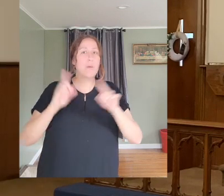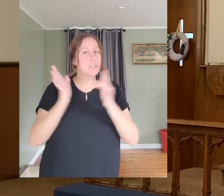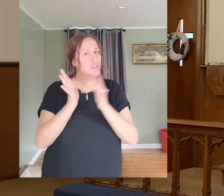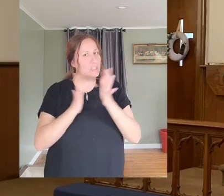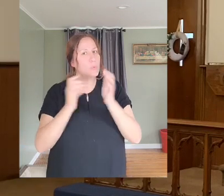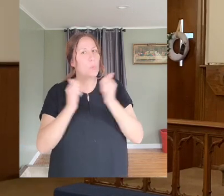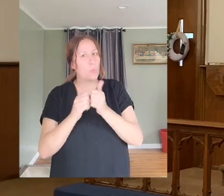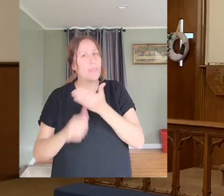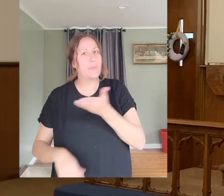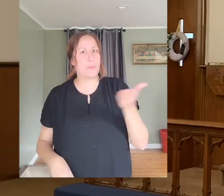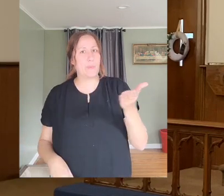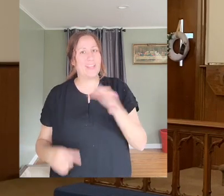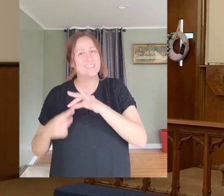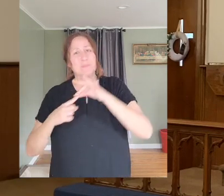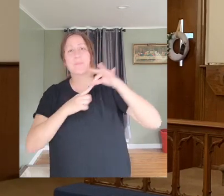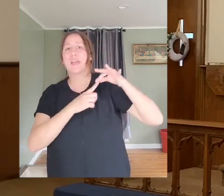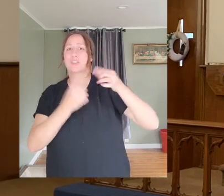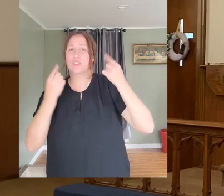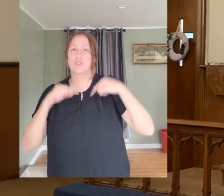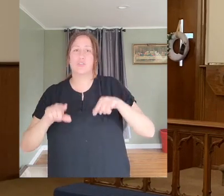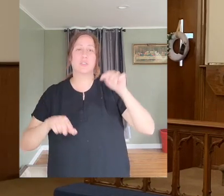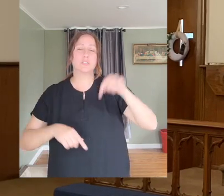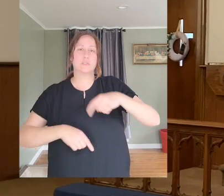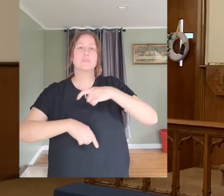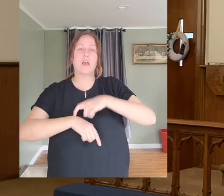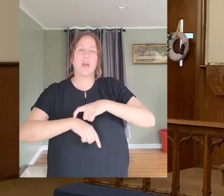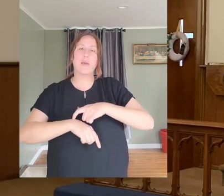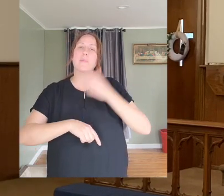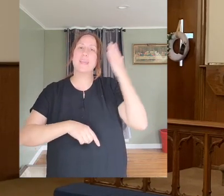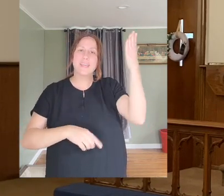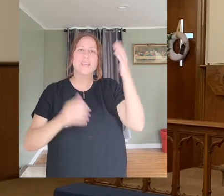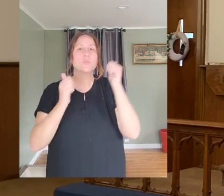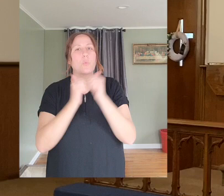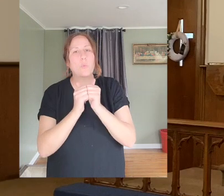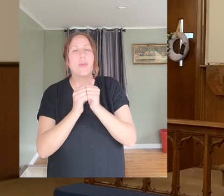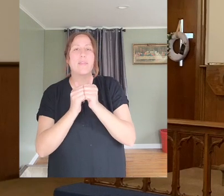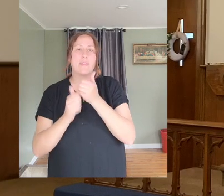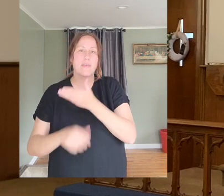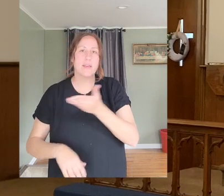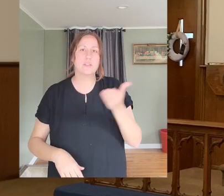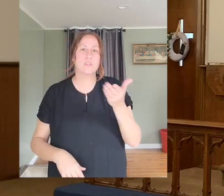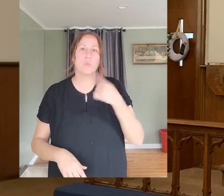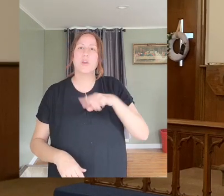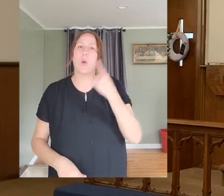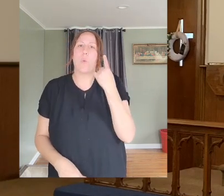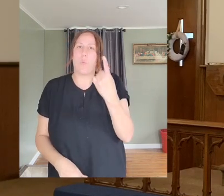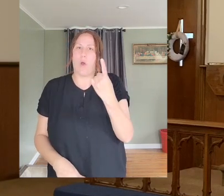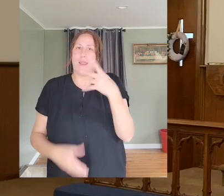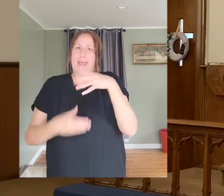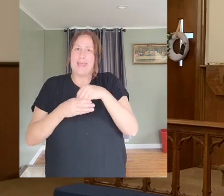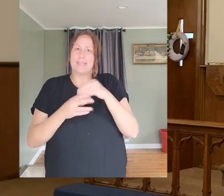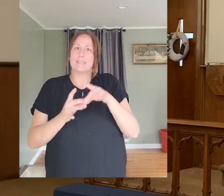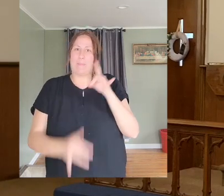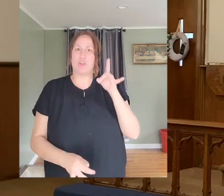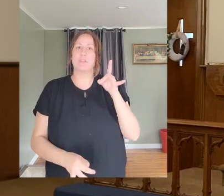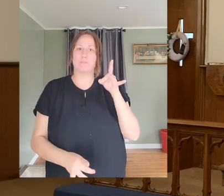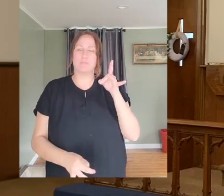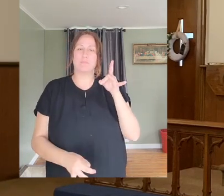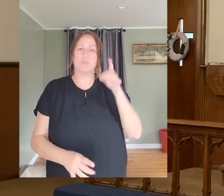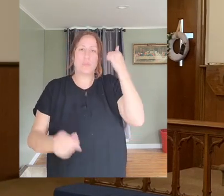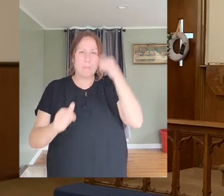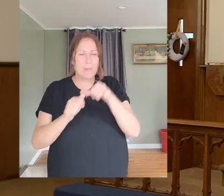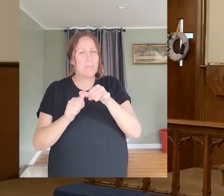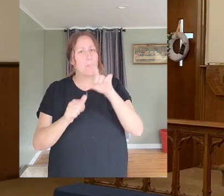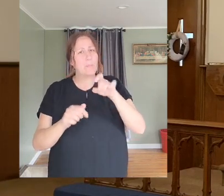us, especially during this time. He's with us as we are one in the Spirit. So remember during this time to